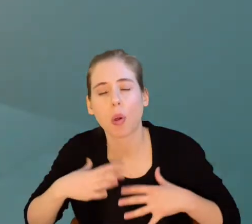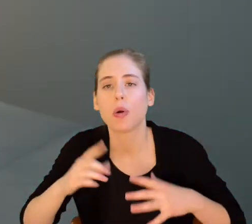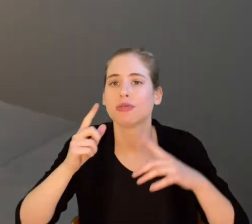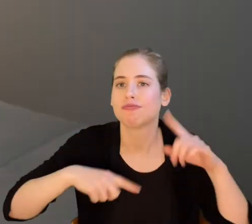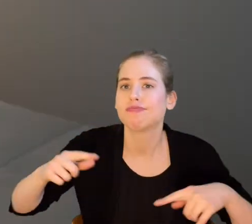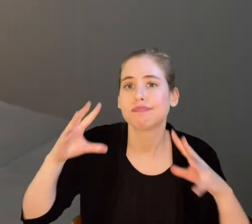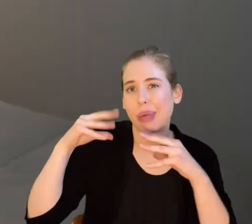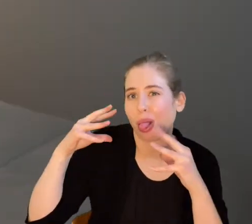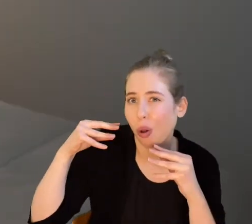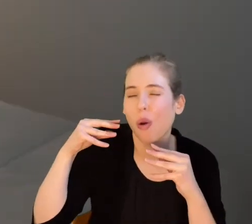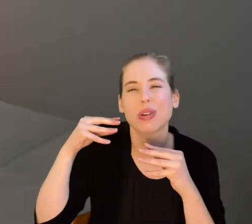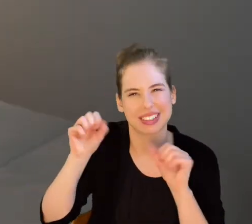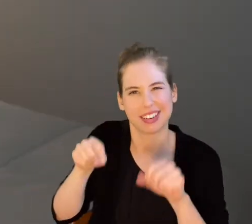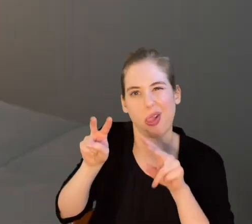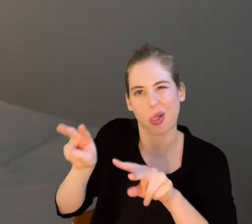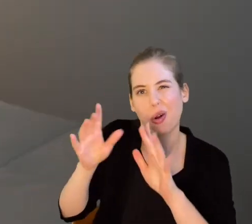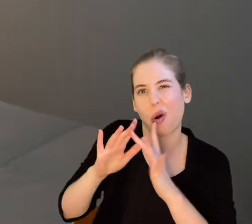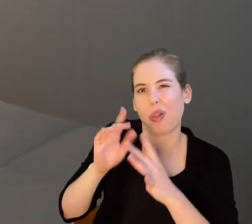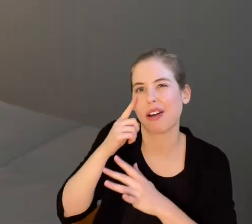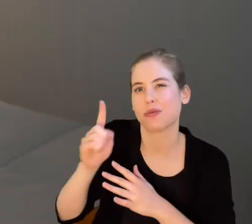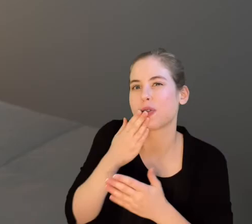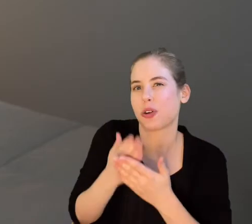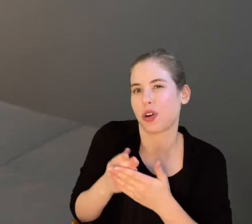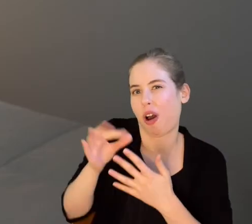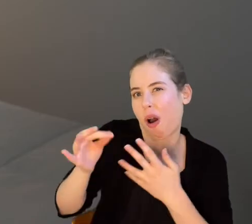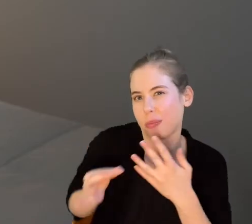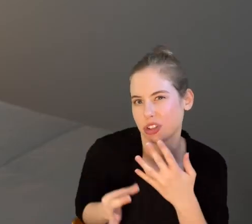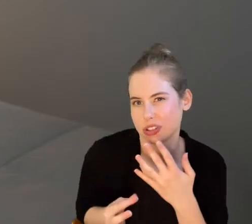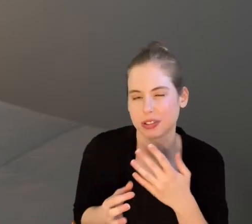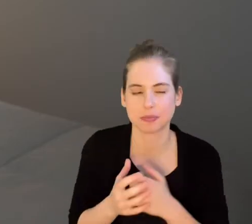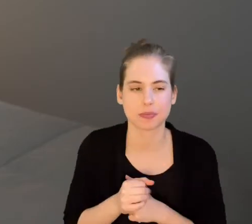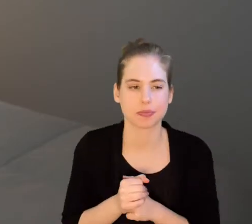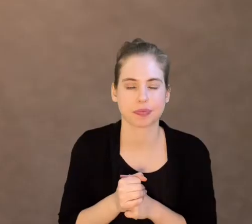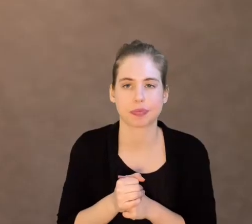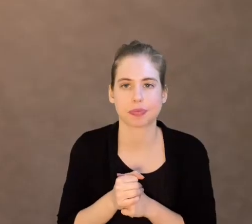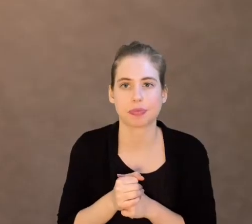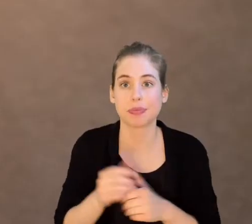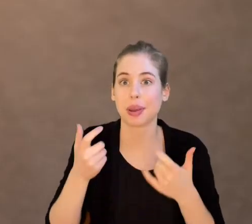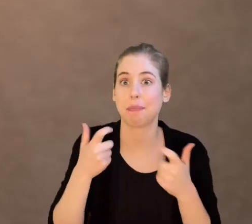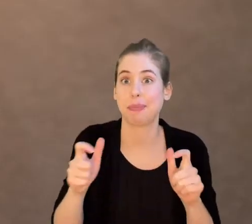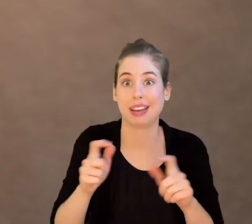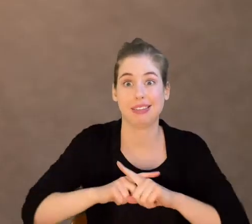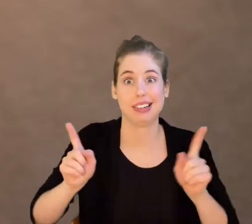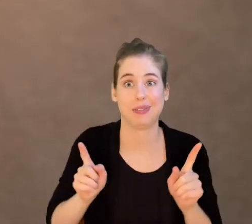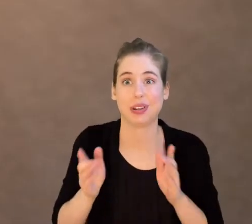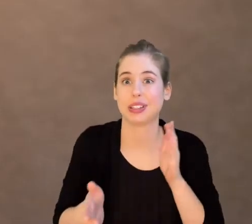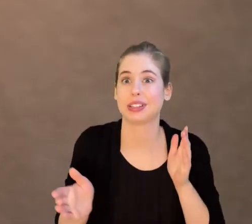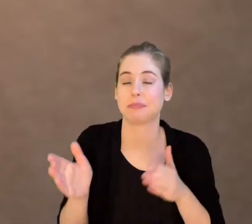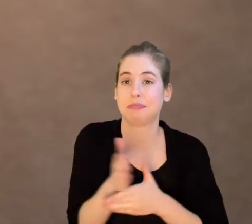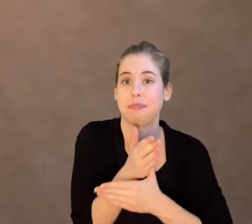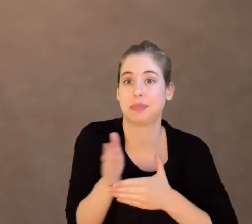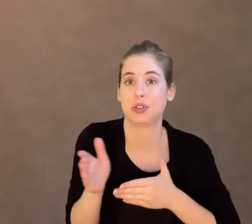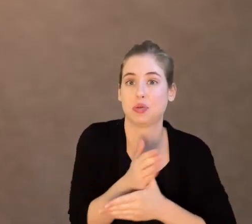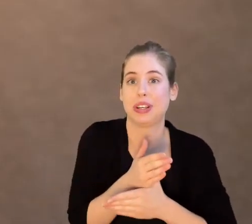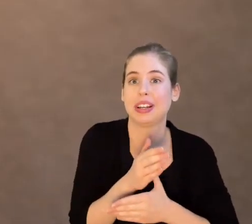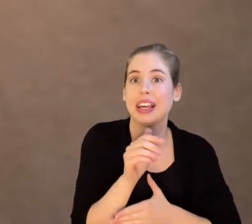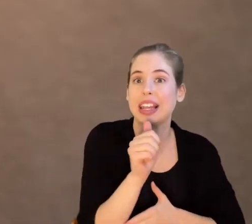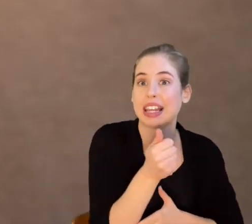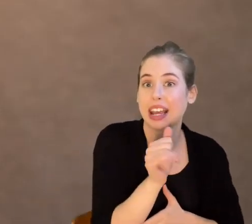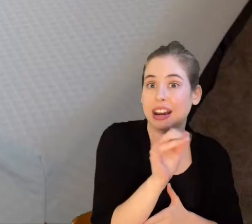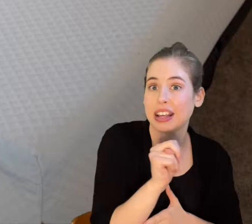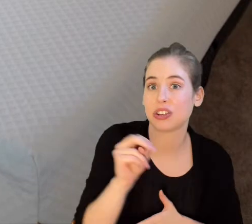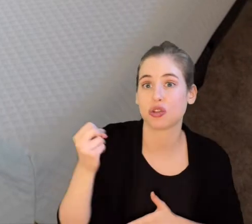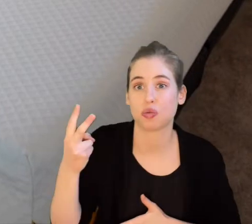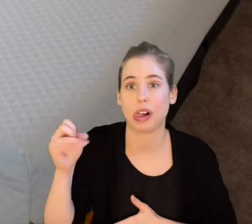The big difference between the Signature and limited edition 10-inch and 12-inches is the additional 2-inches of